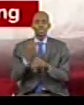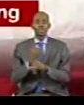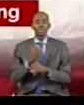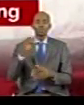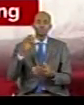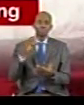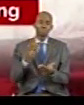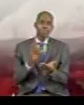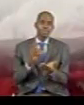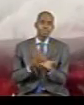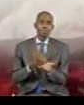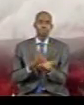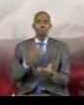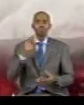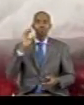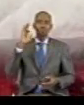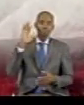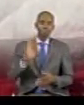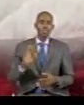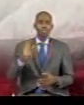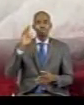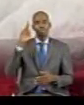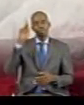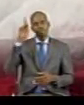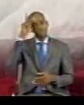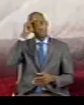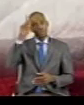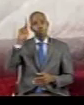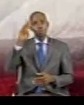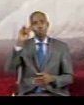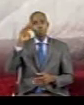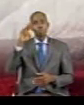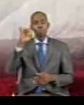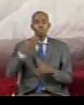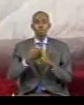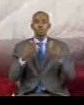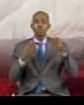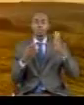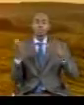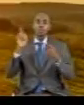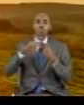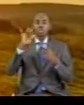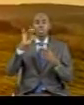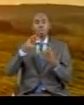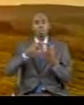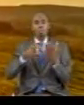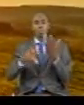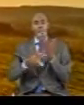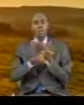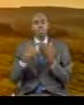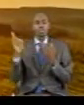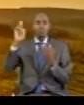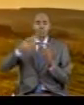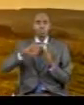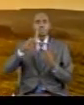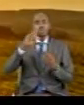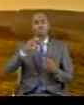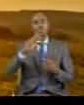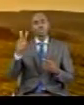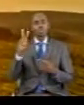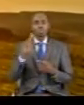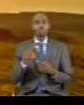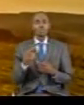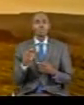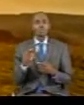Kamuyi on our Global Crusade on the 24th to the 29th of March 2022 and find total redemption for all